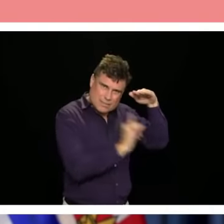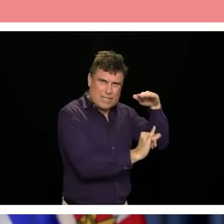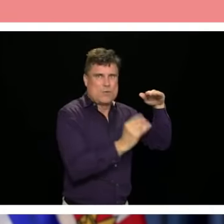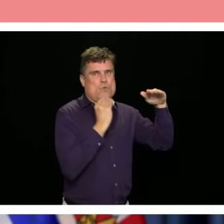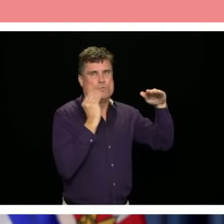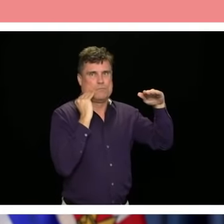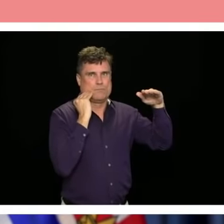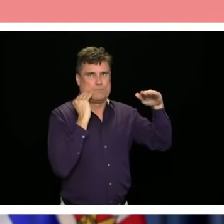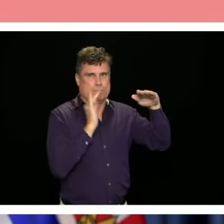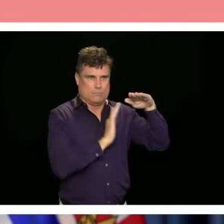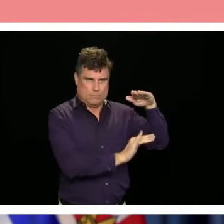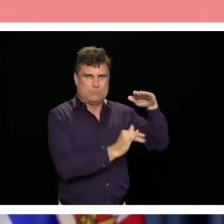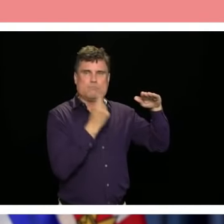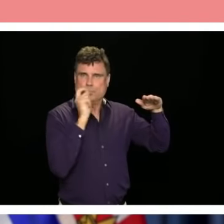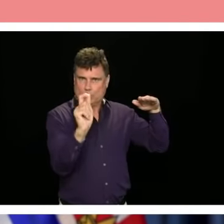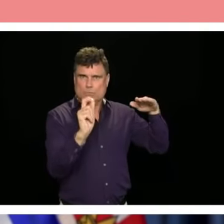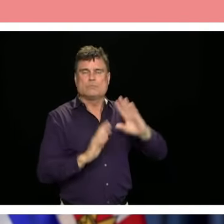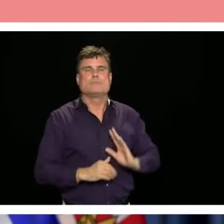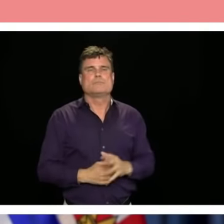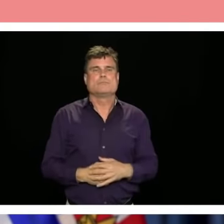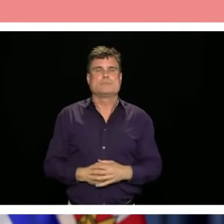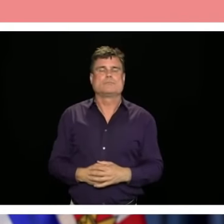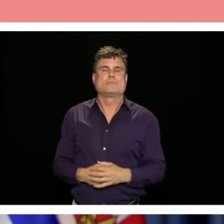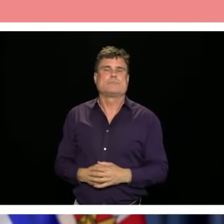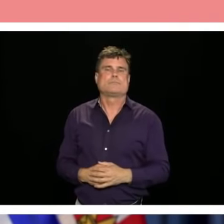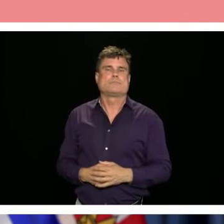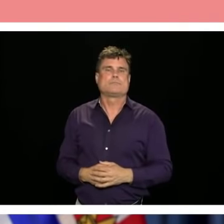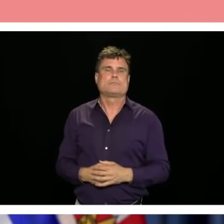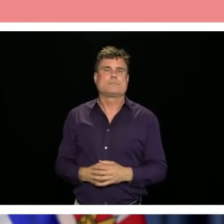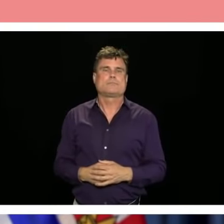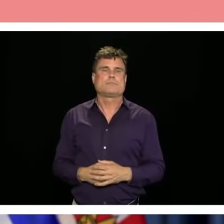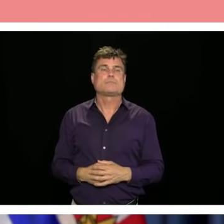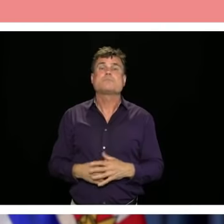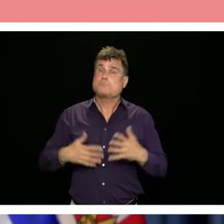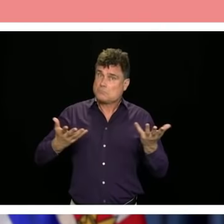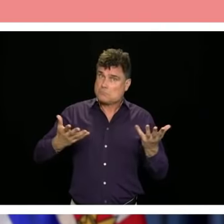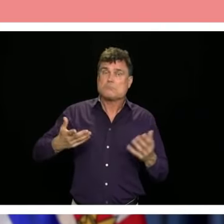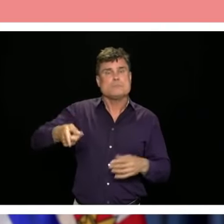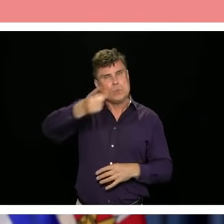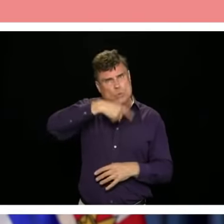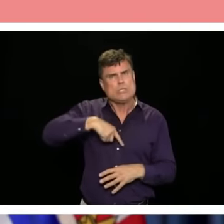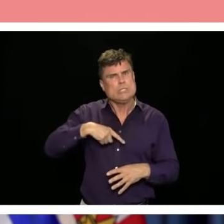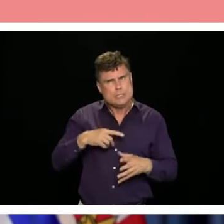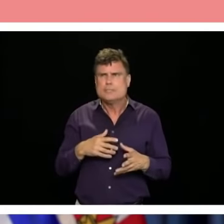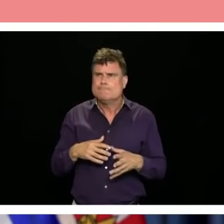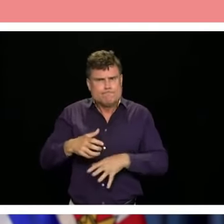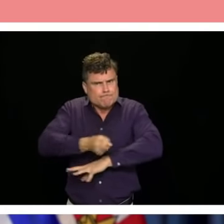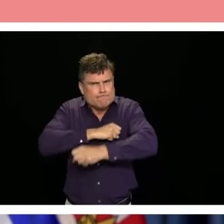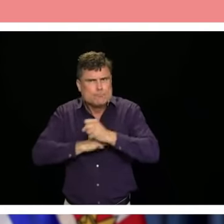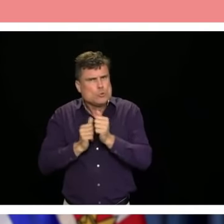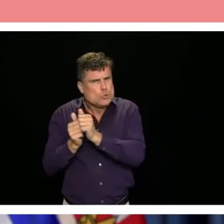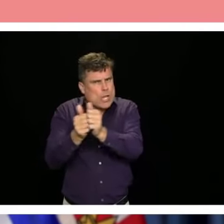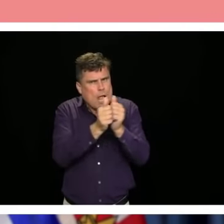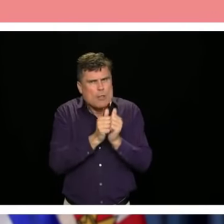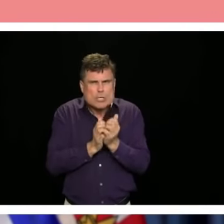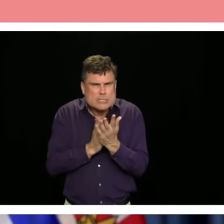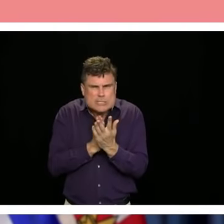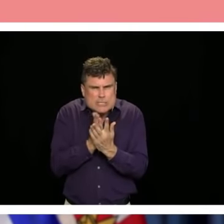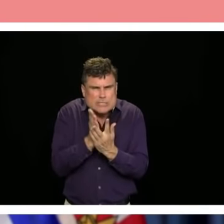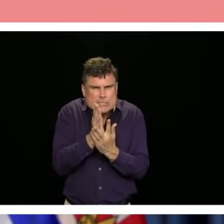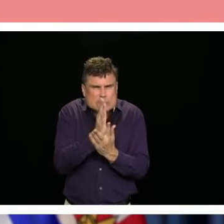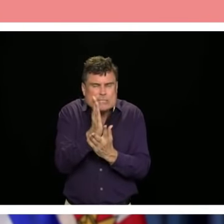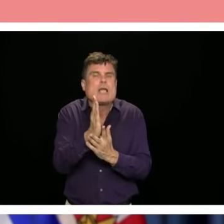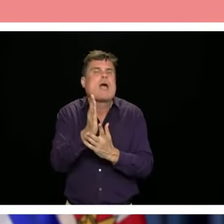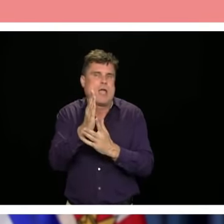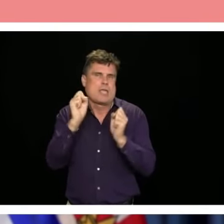love rests on us. It still does. On our personal commitment to physical distancing, on our personal action